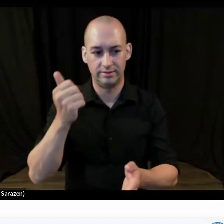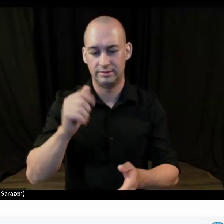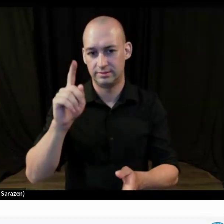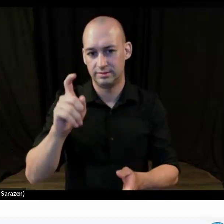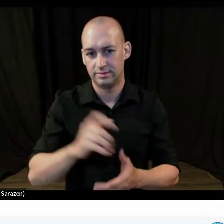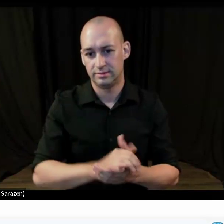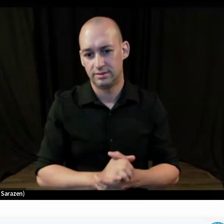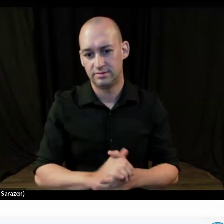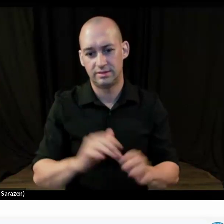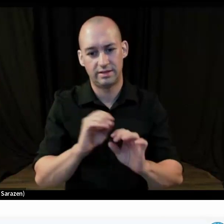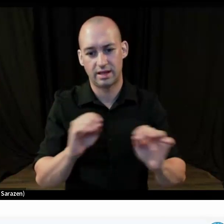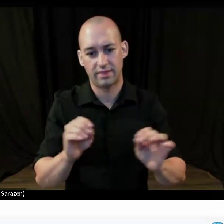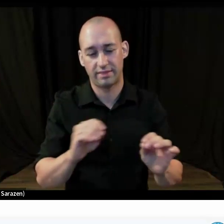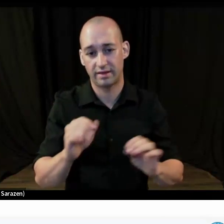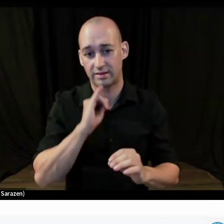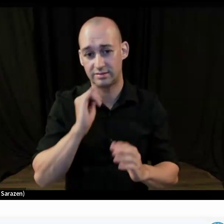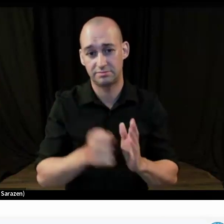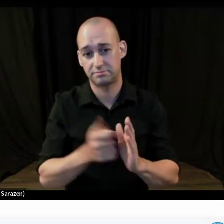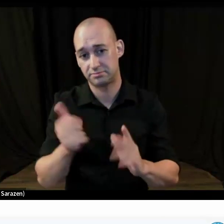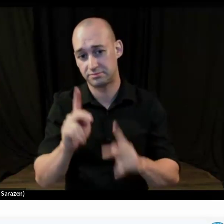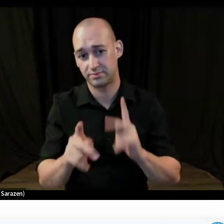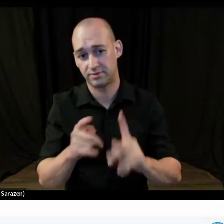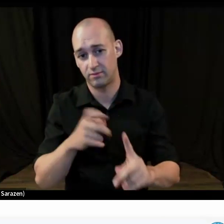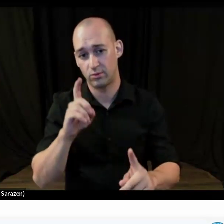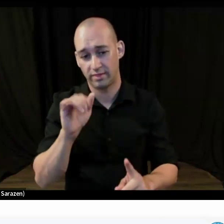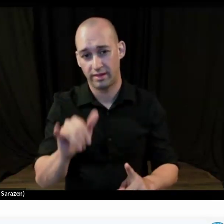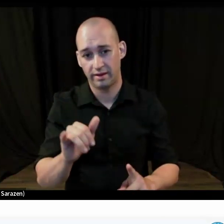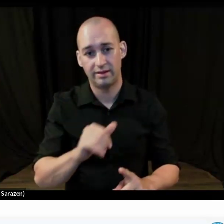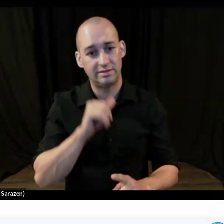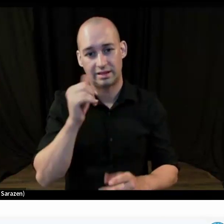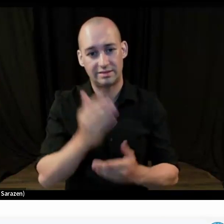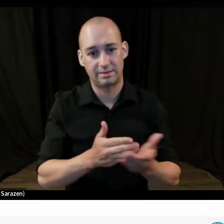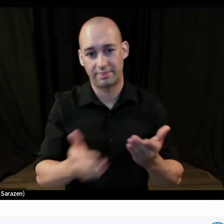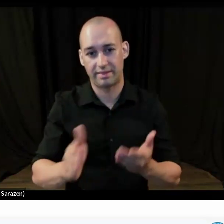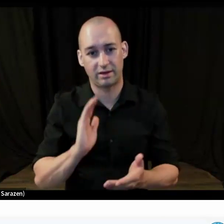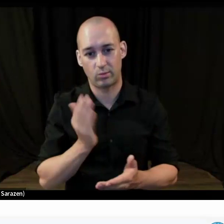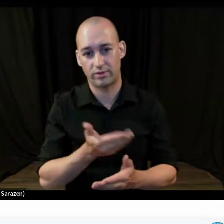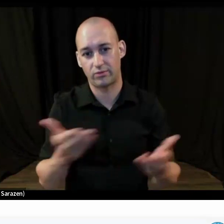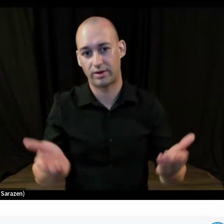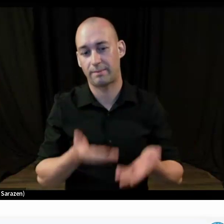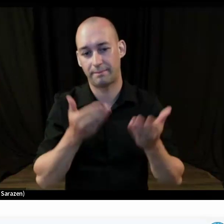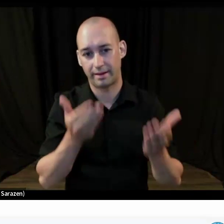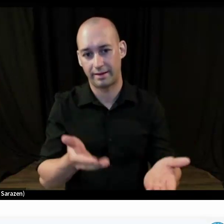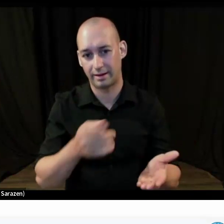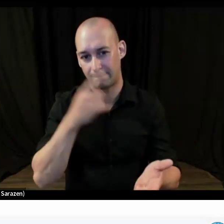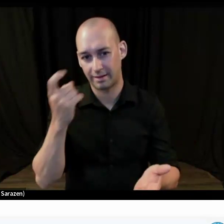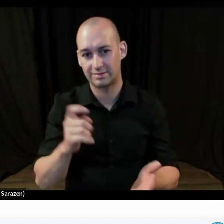There is nothing precluding people from doing that. It's not something that we recommend because it gets kind